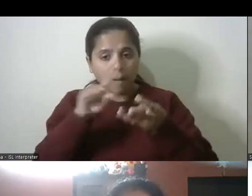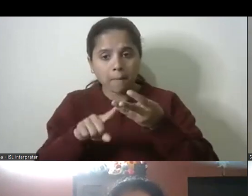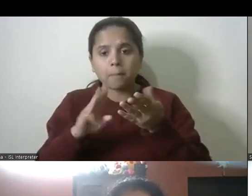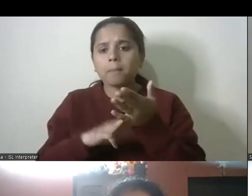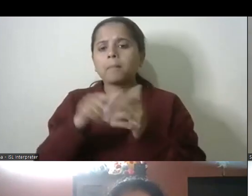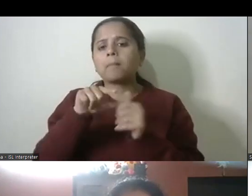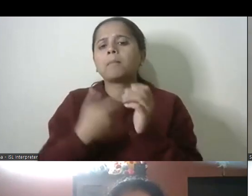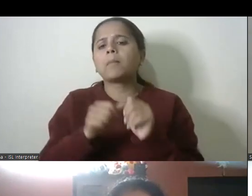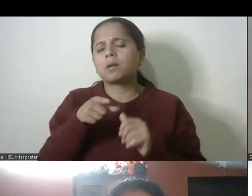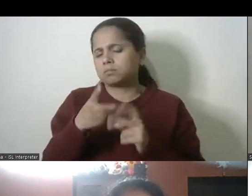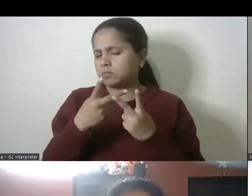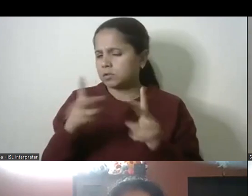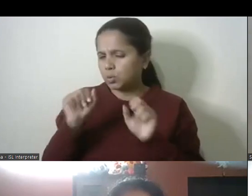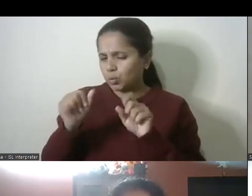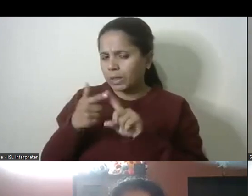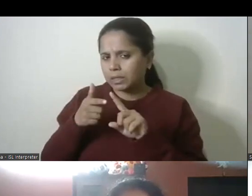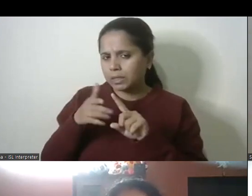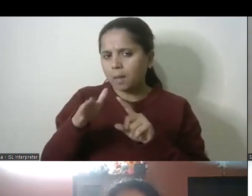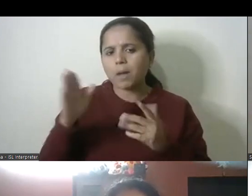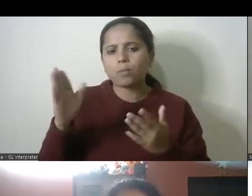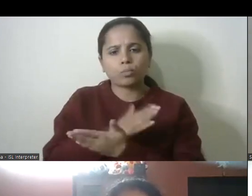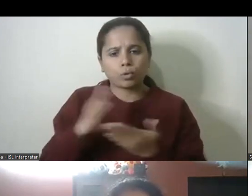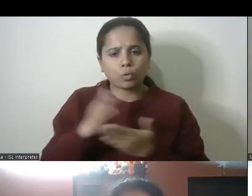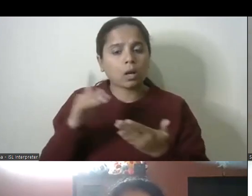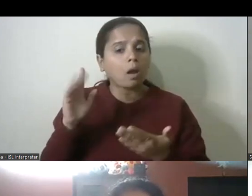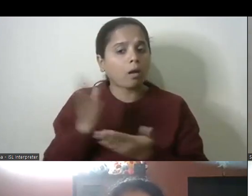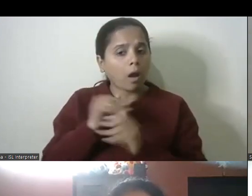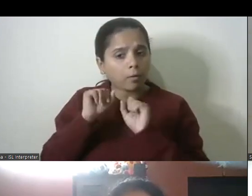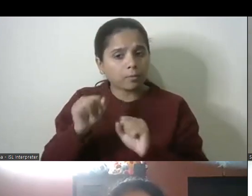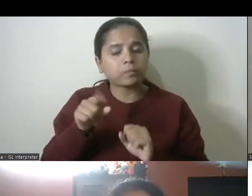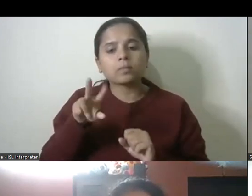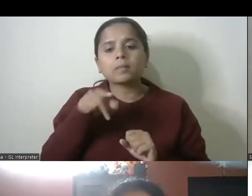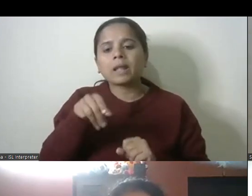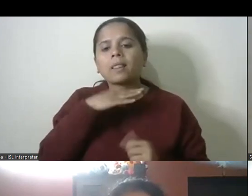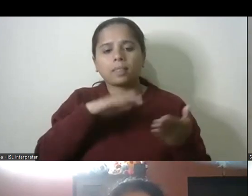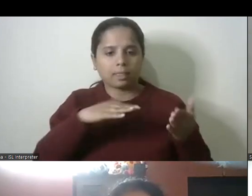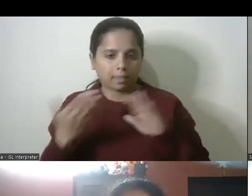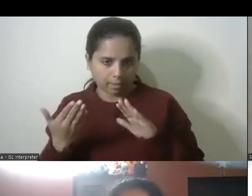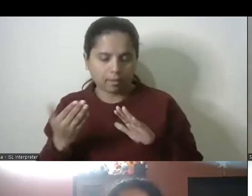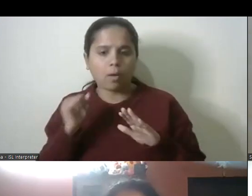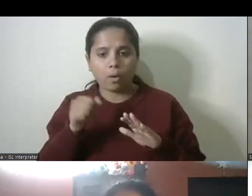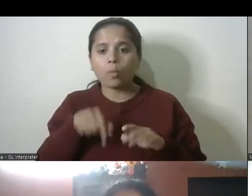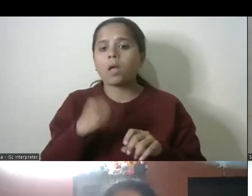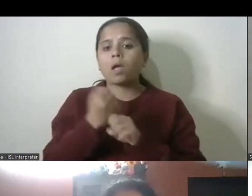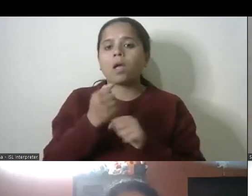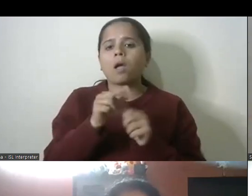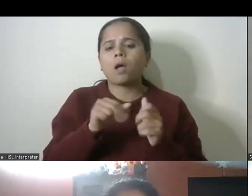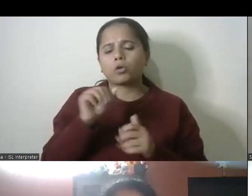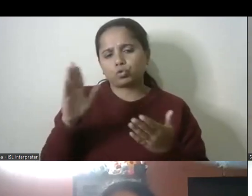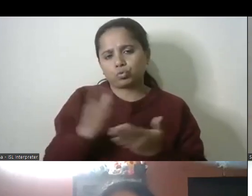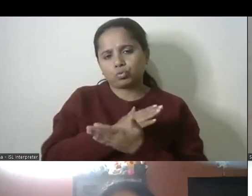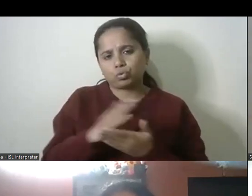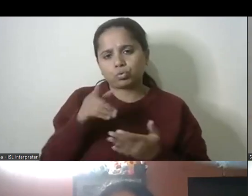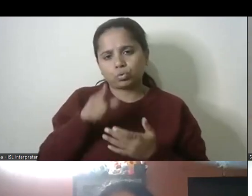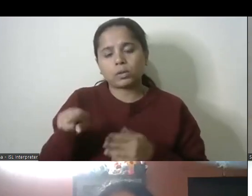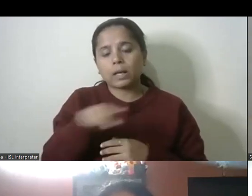Gana is very unique to Tamil Gana music. Marana Gana means death, and Gana means song in Tamil, a death